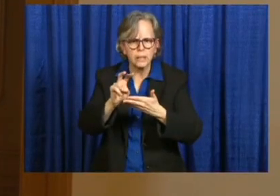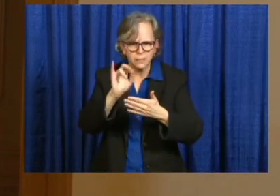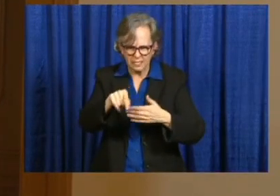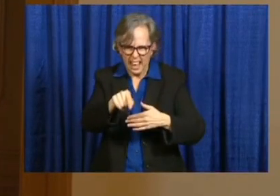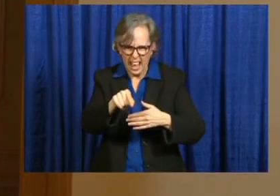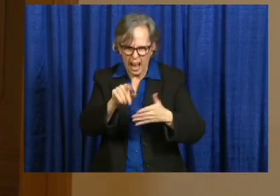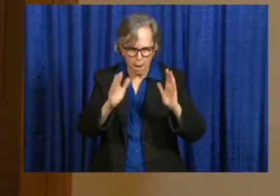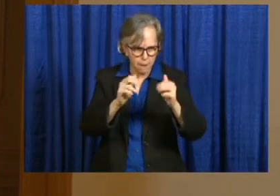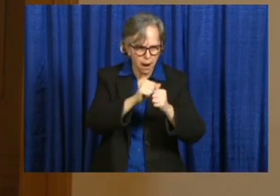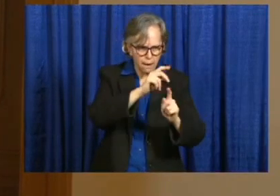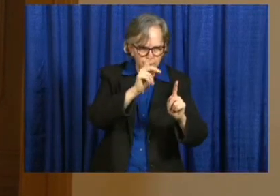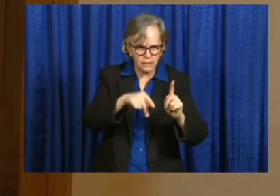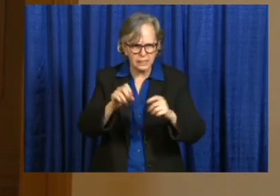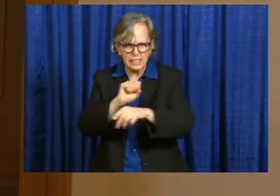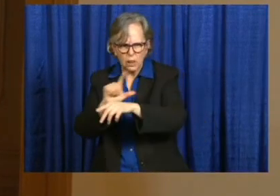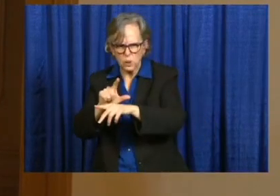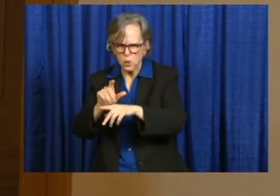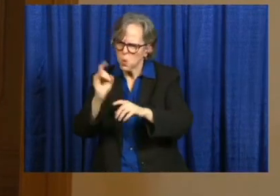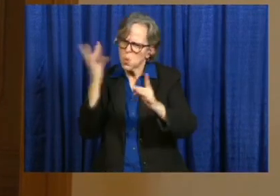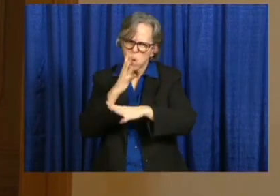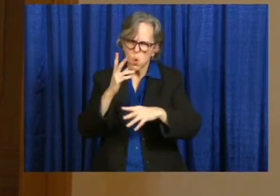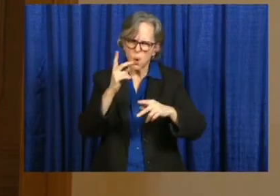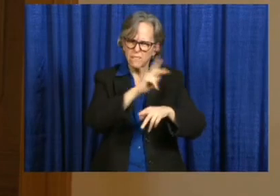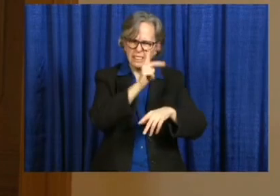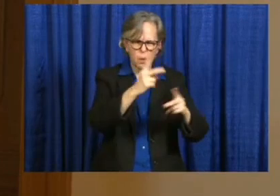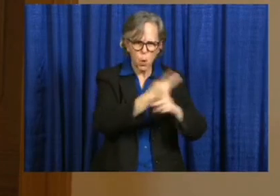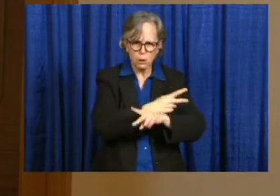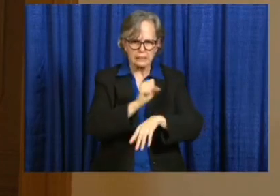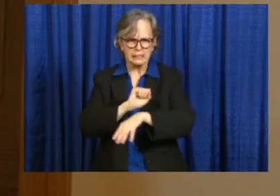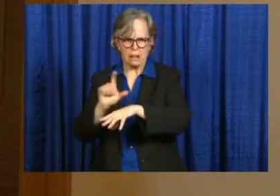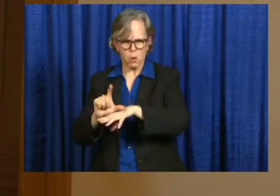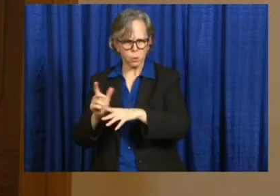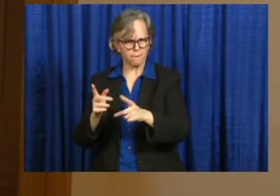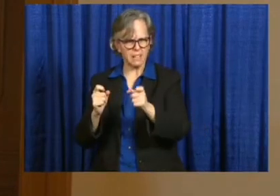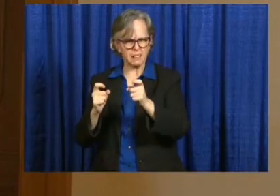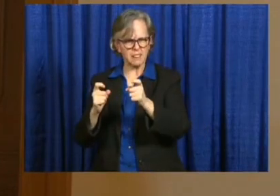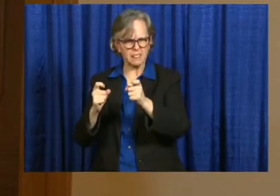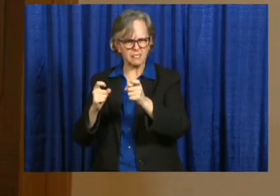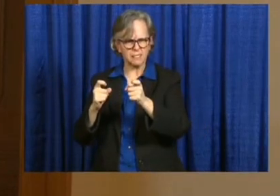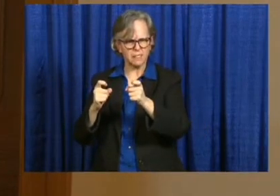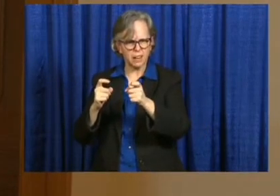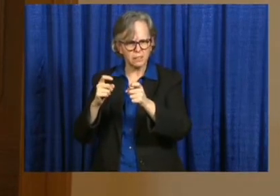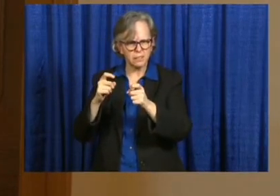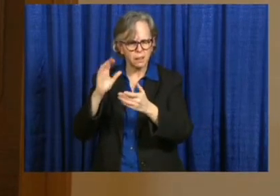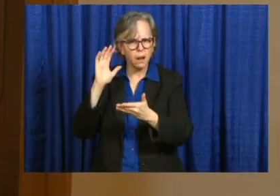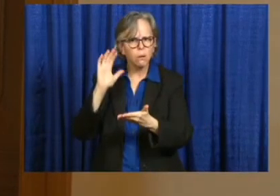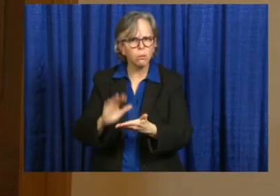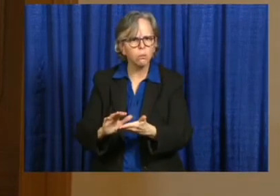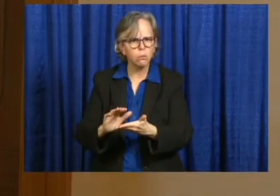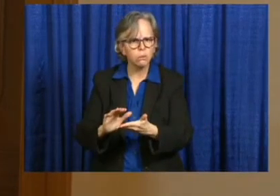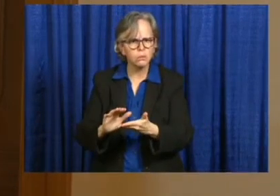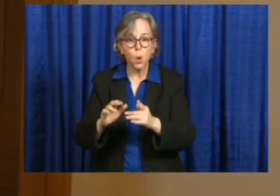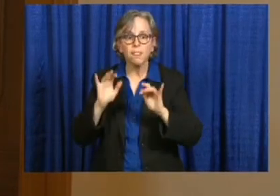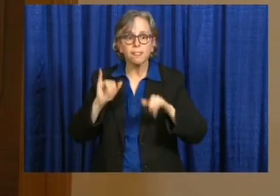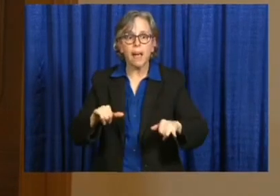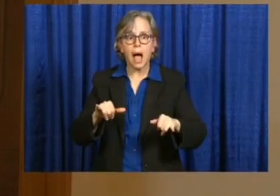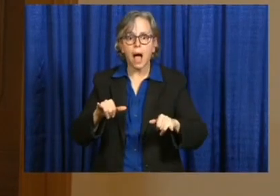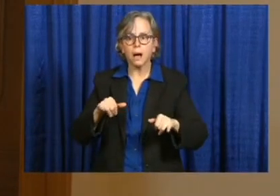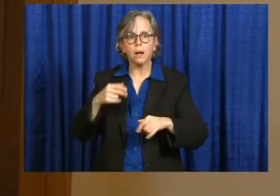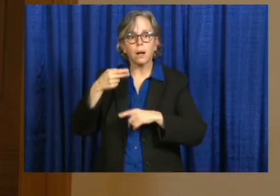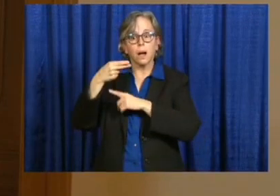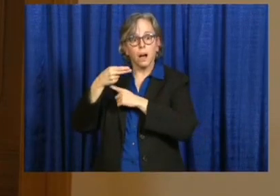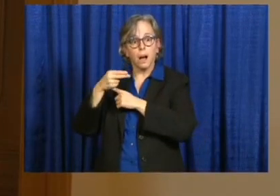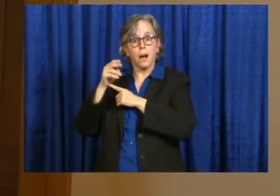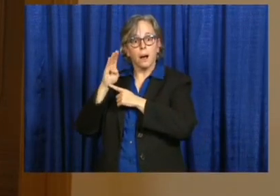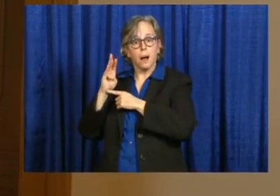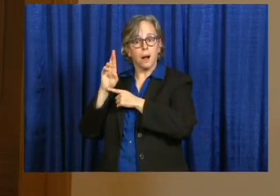huge change in the trajectory of the outcomes for those cities. So this Harvard Business Review study is looking at